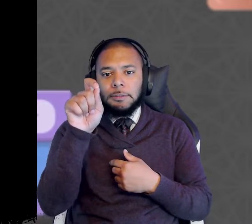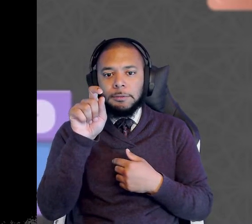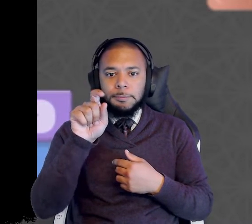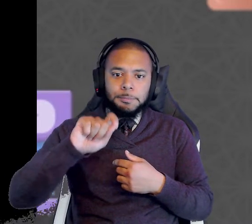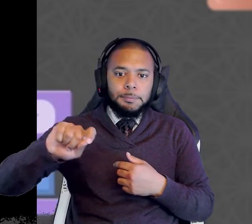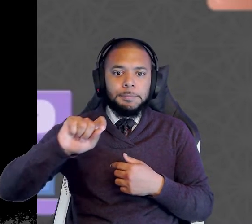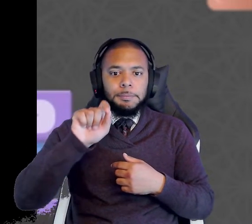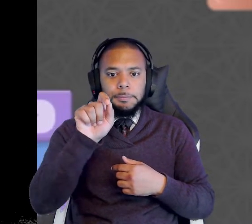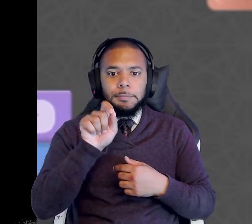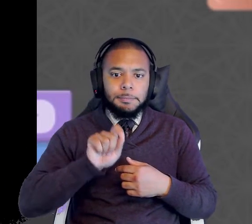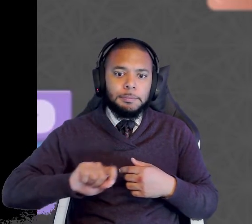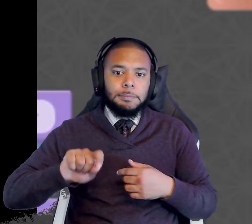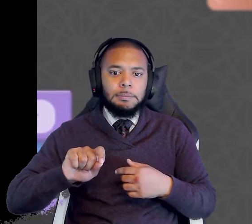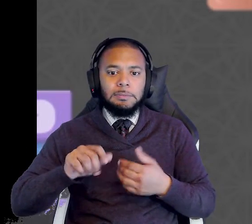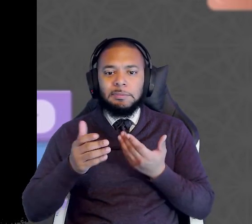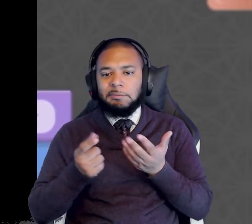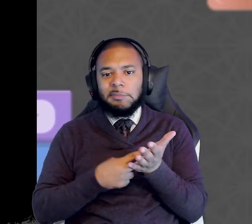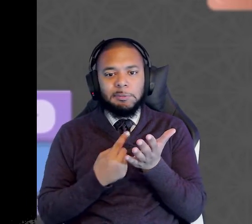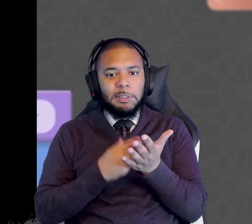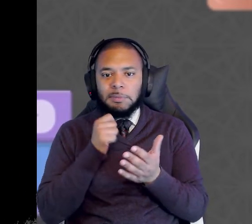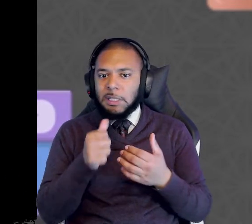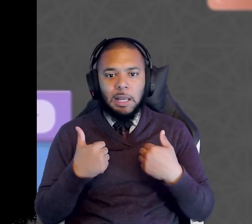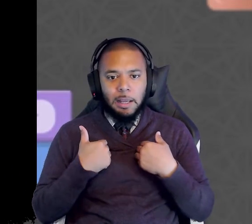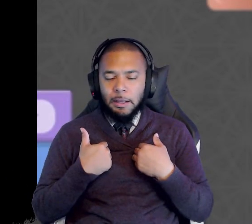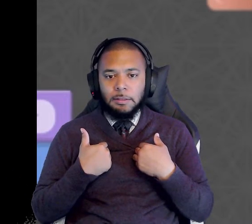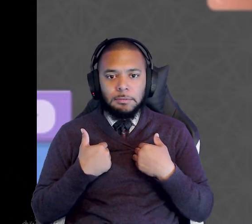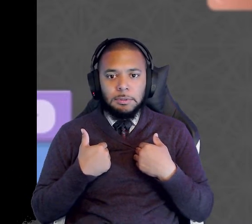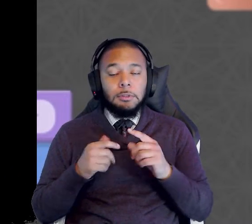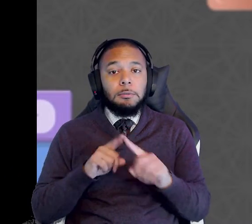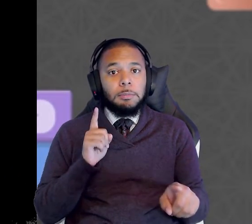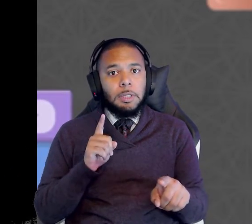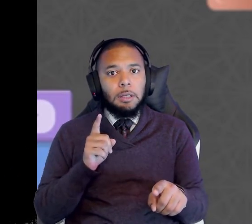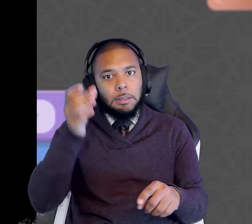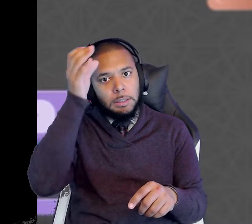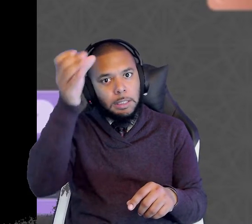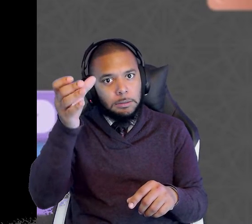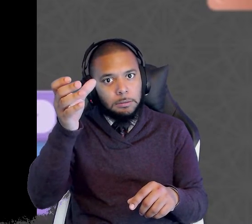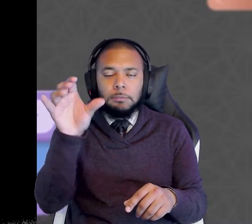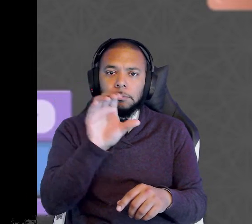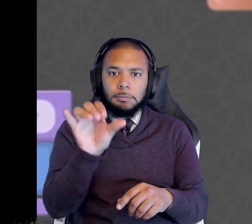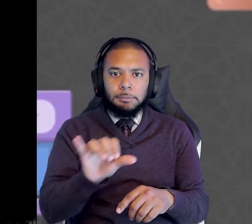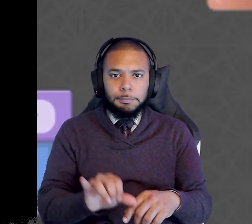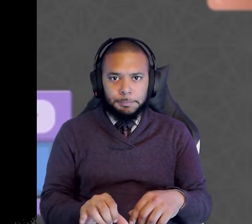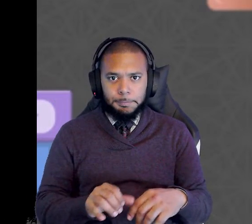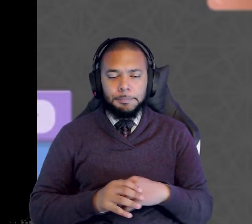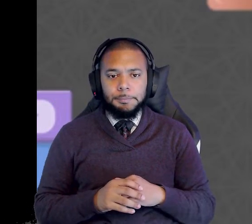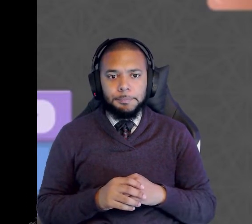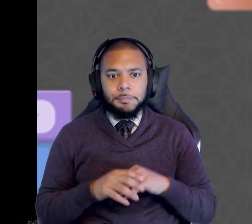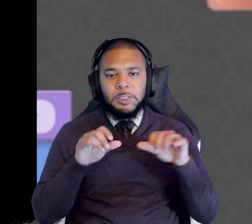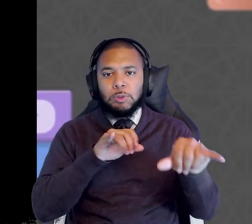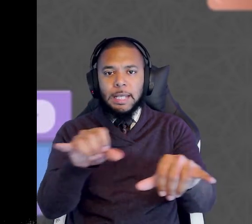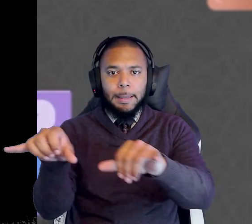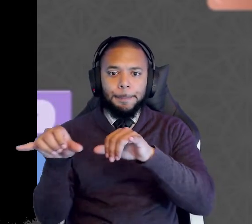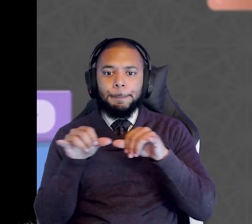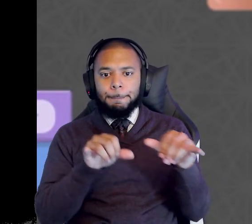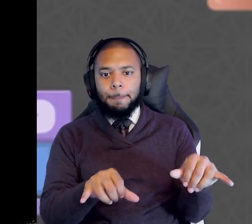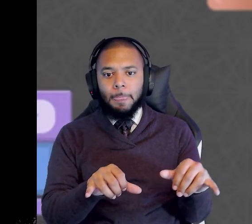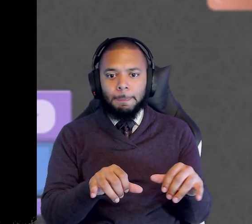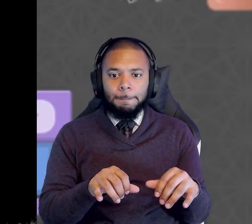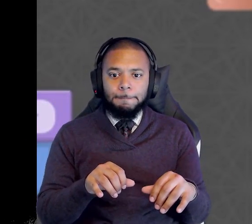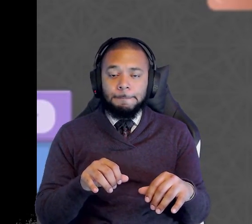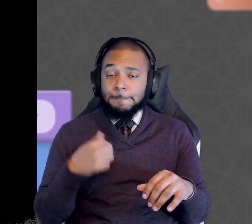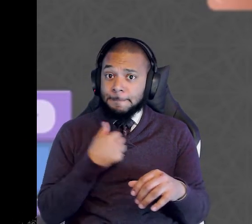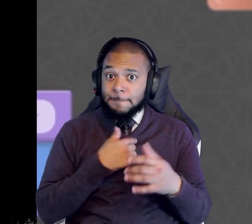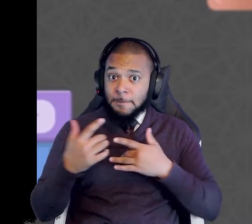line, and sometimes they don't. But the basic idea is exactly the same. And we don't even have to worry about those